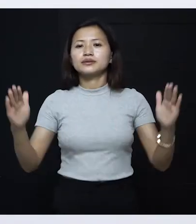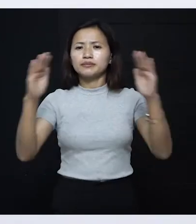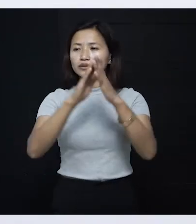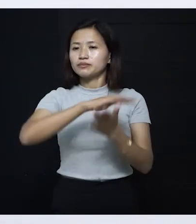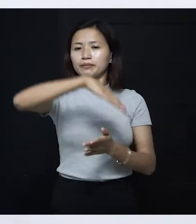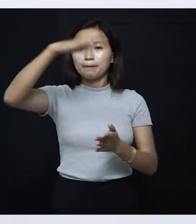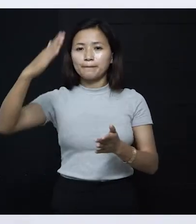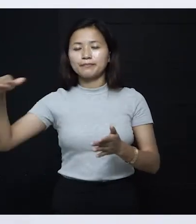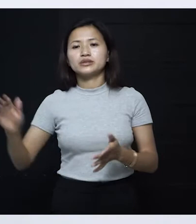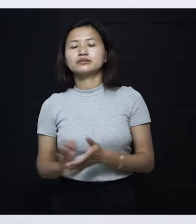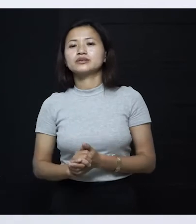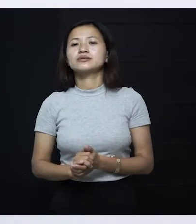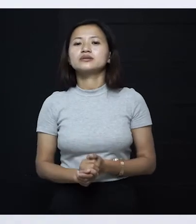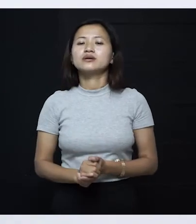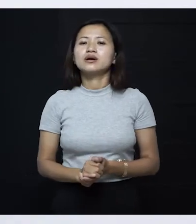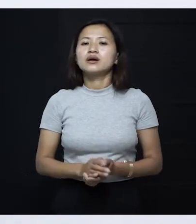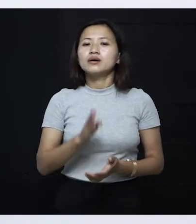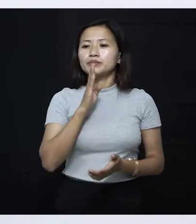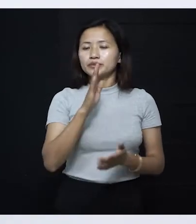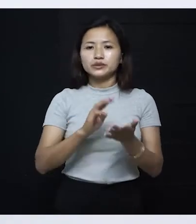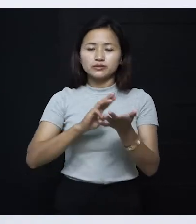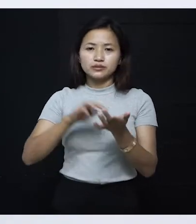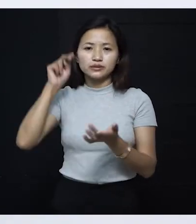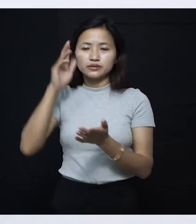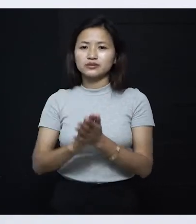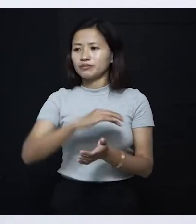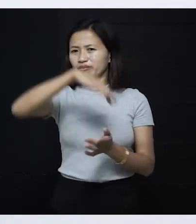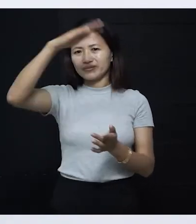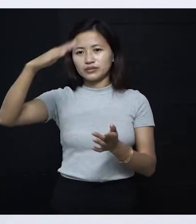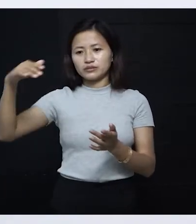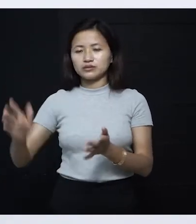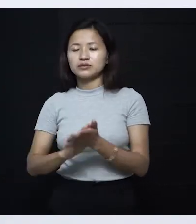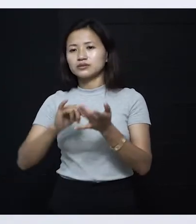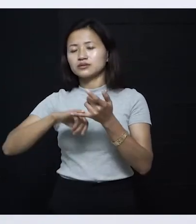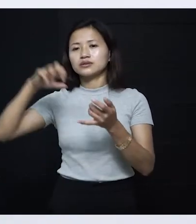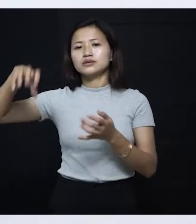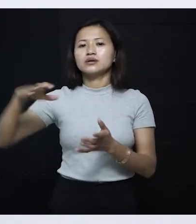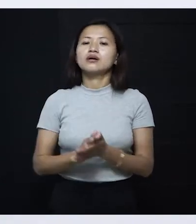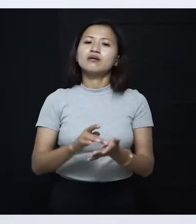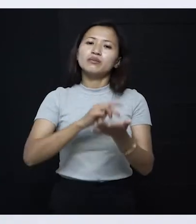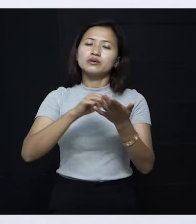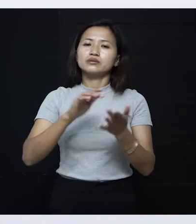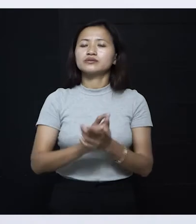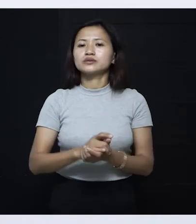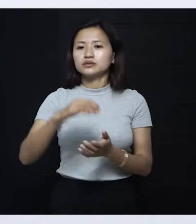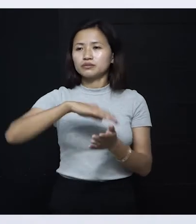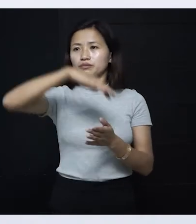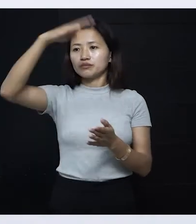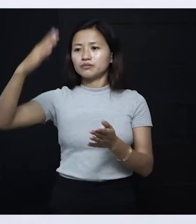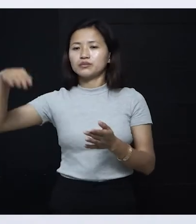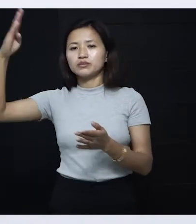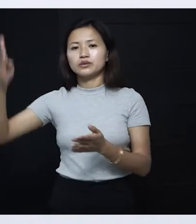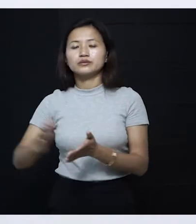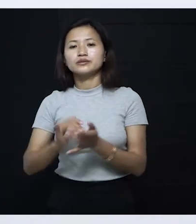mountains, okay? Write about the mountains because Nagaland is a mountainous state, isn't it? But apart from the mountain also, we all know that